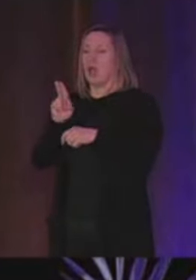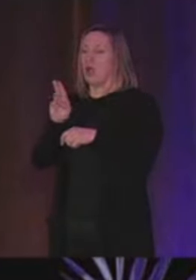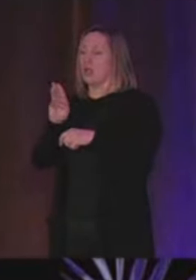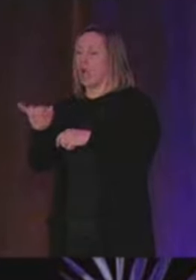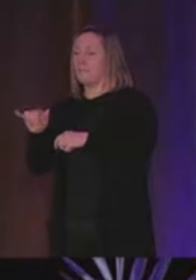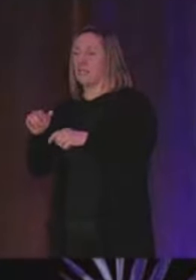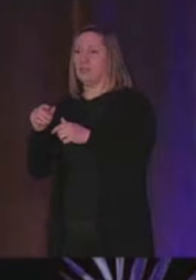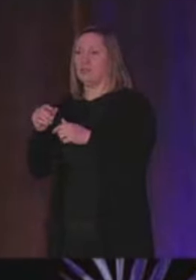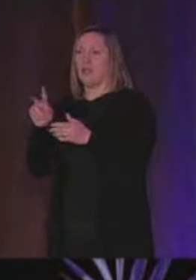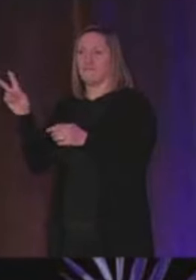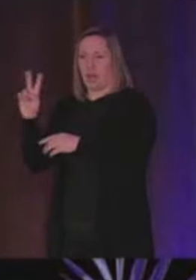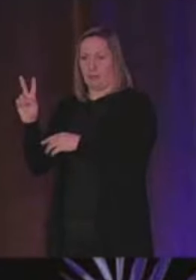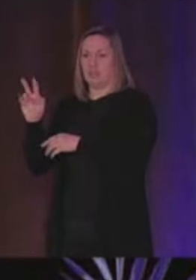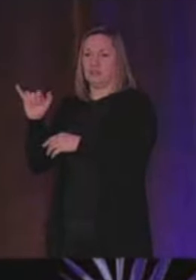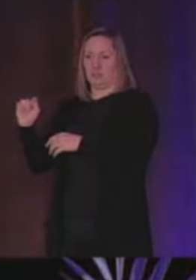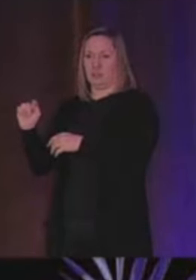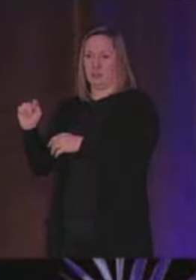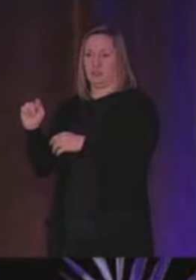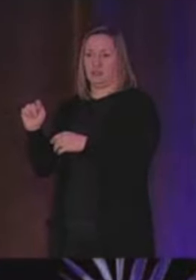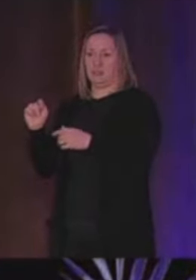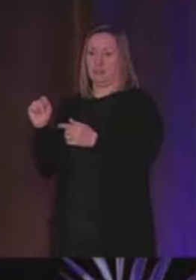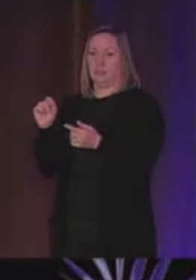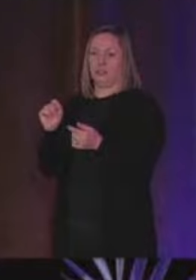tell exactly why their product was so great.